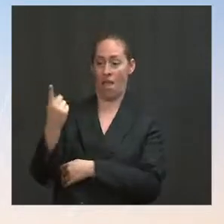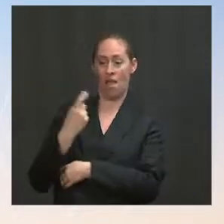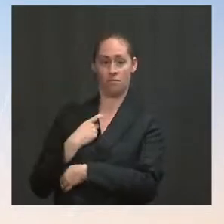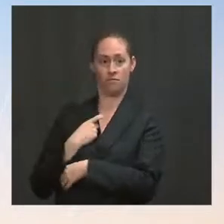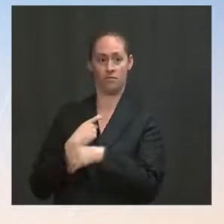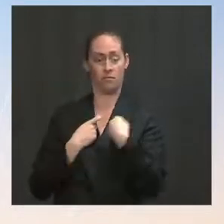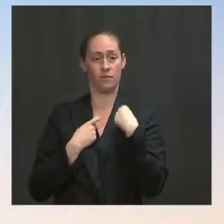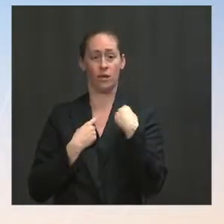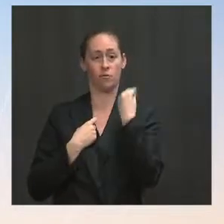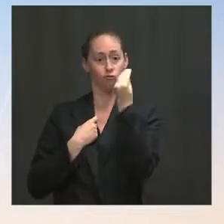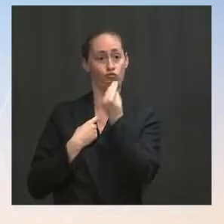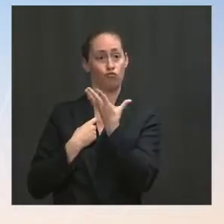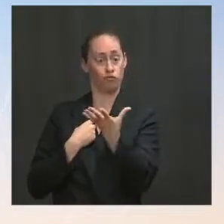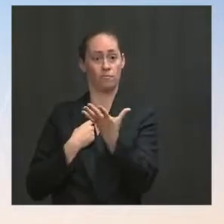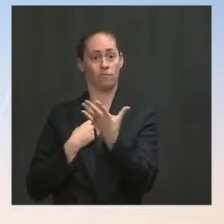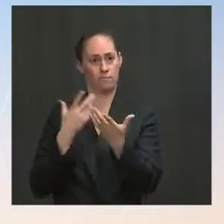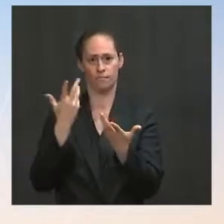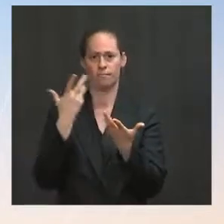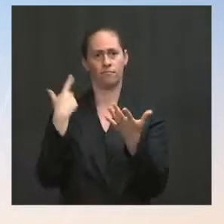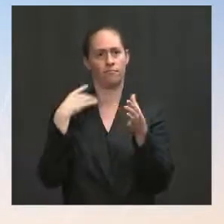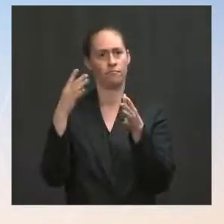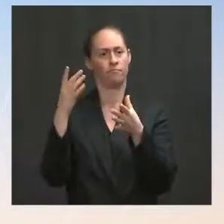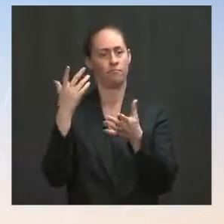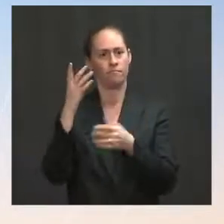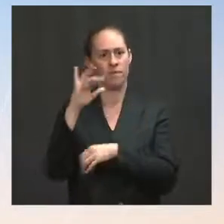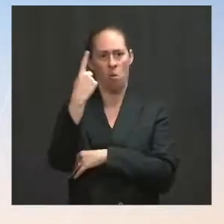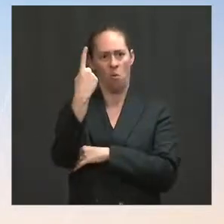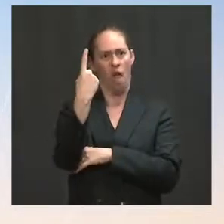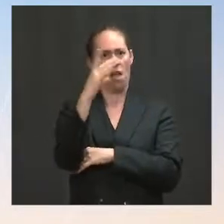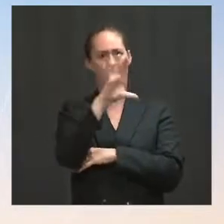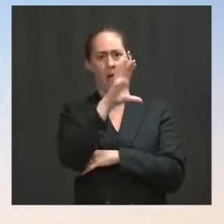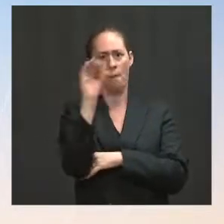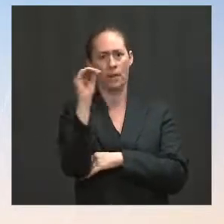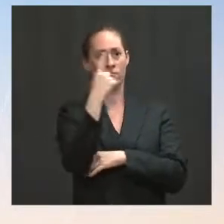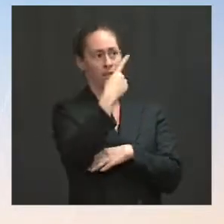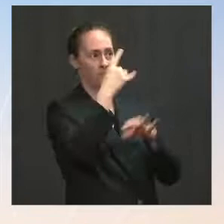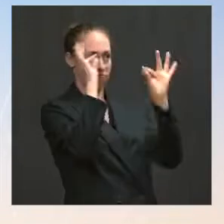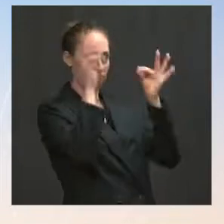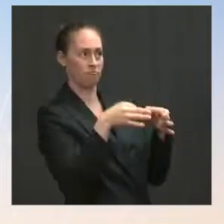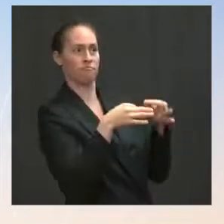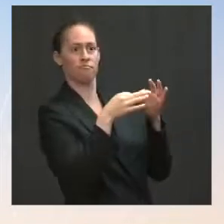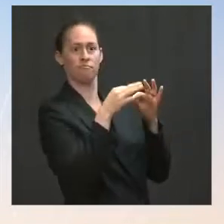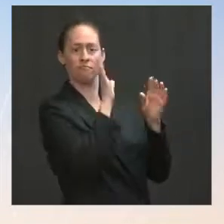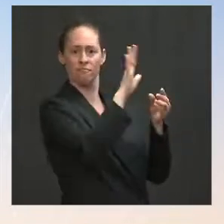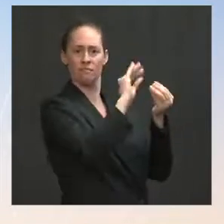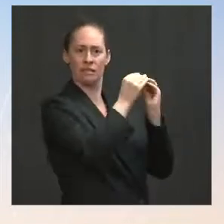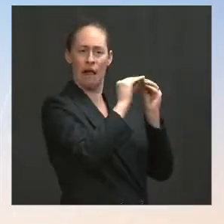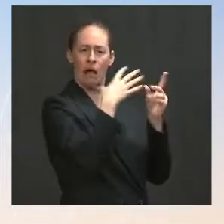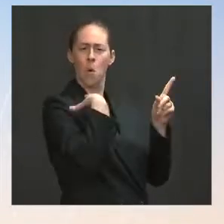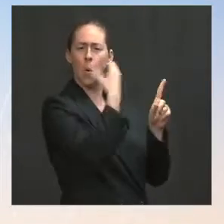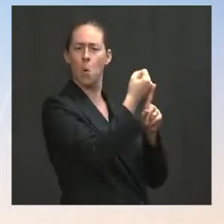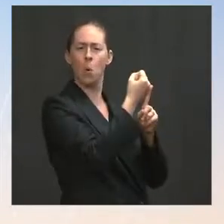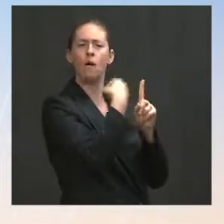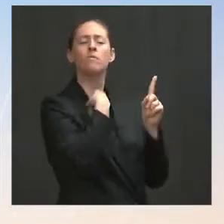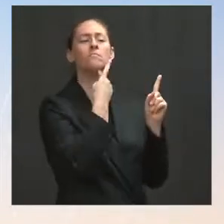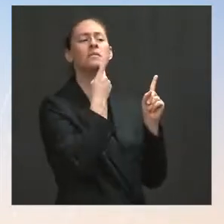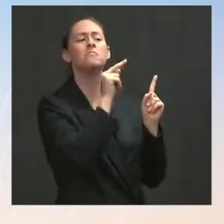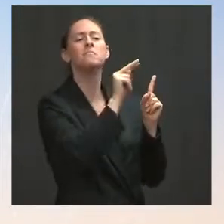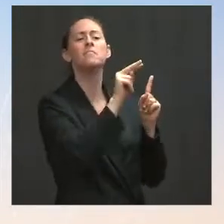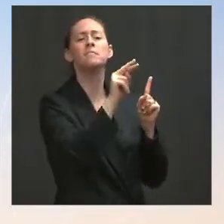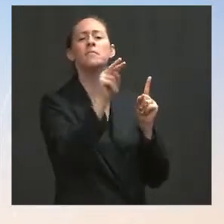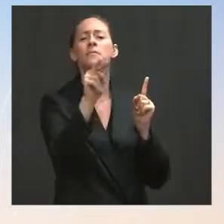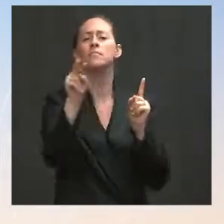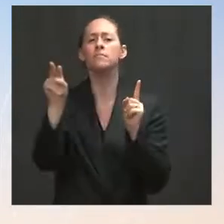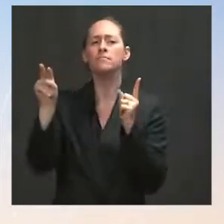the information or data from one company, which hasn't been concluded or hasn't been fully published publicly either.